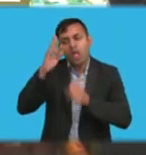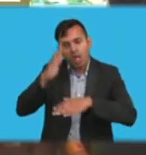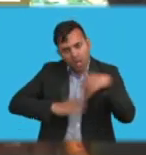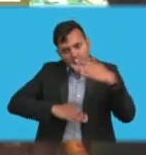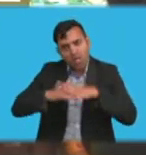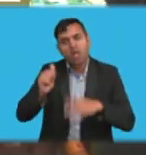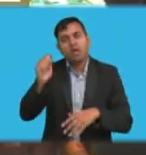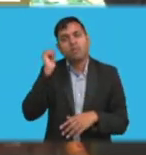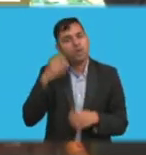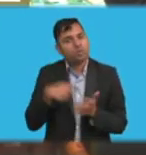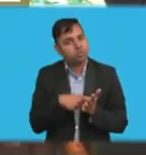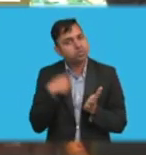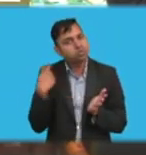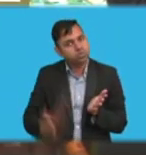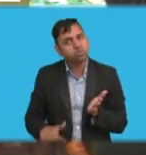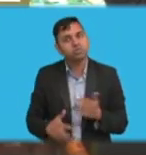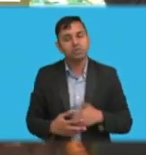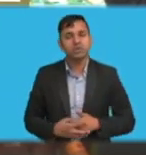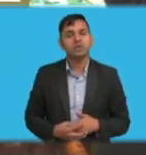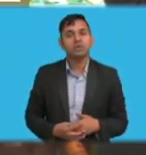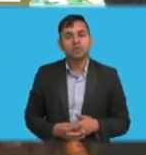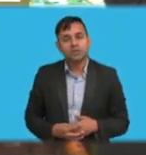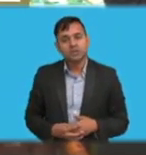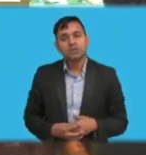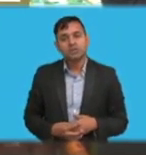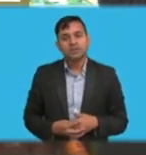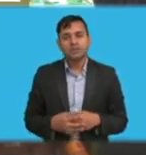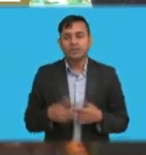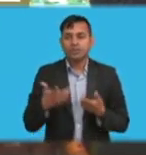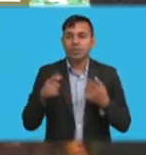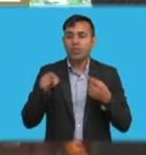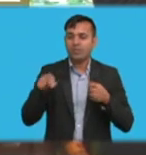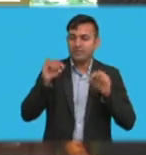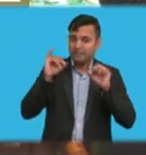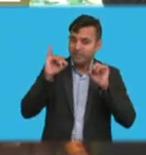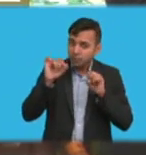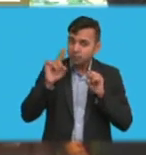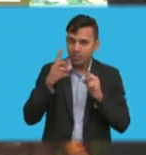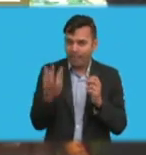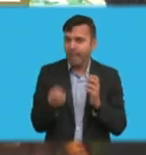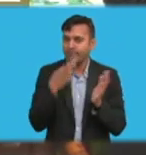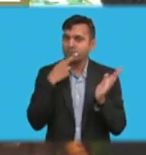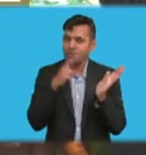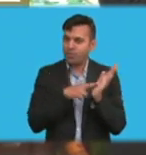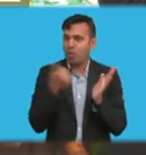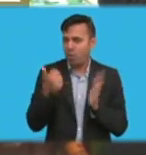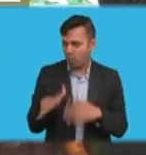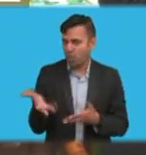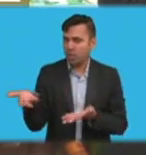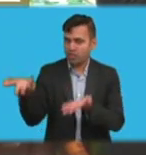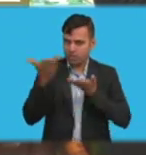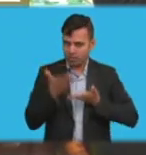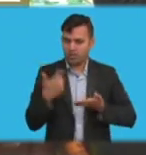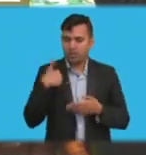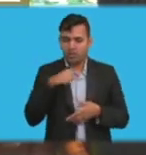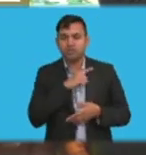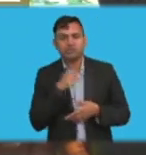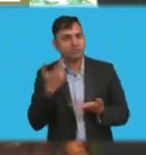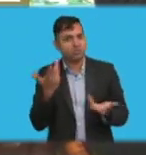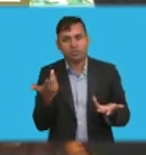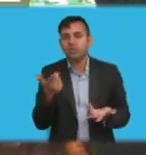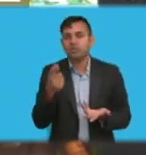it's very expensive. So these issues are being reported to us. Unfortunately, we cannot have a